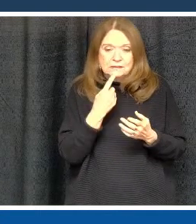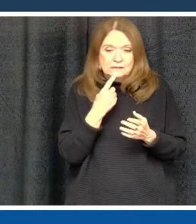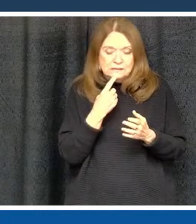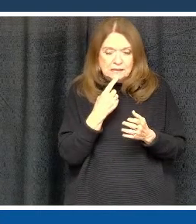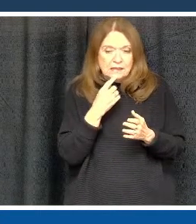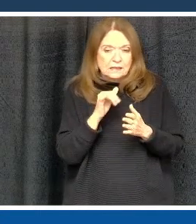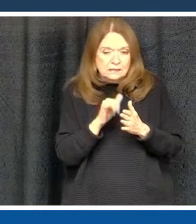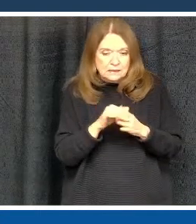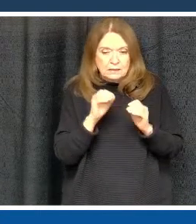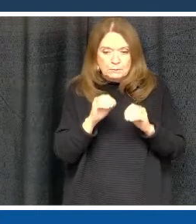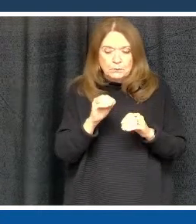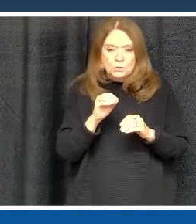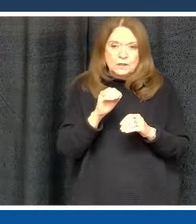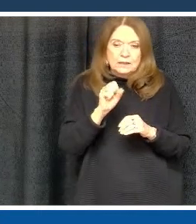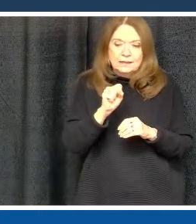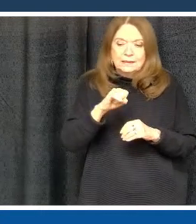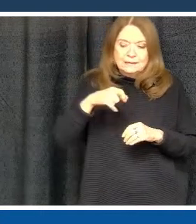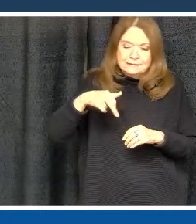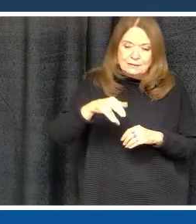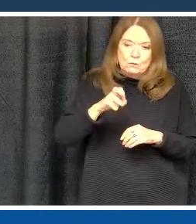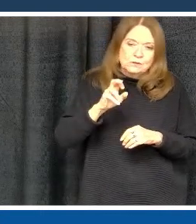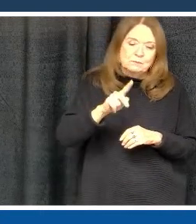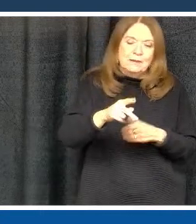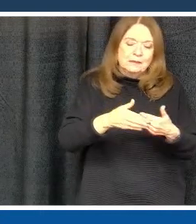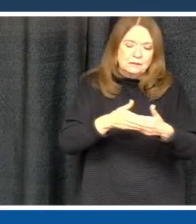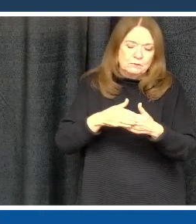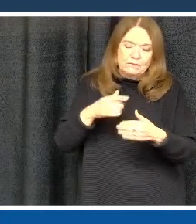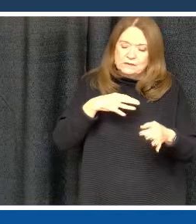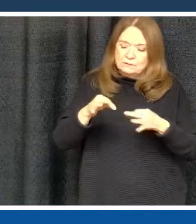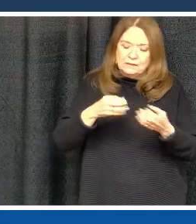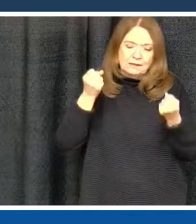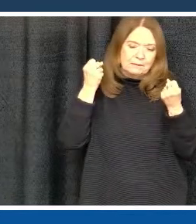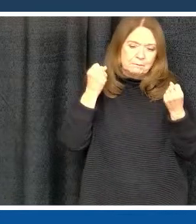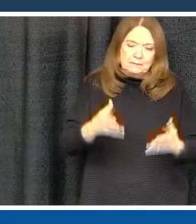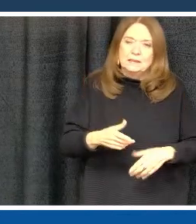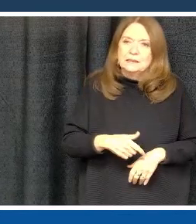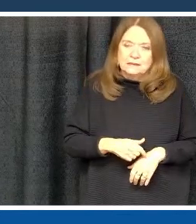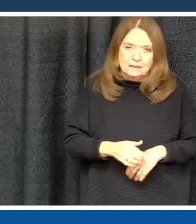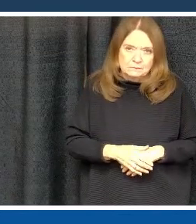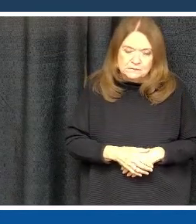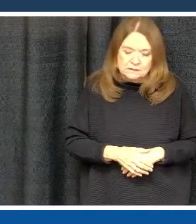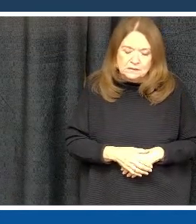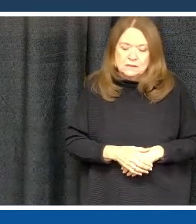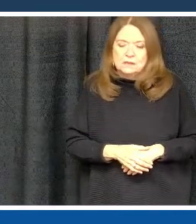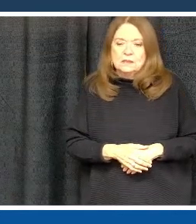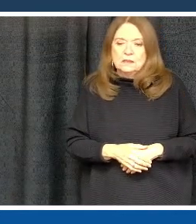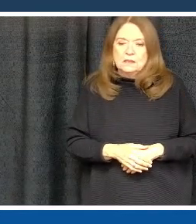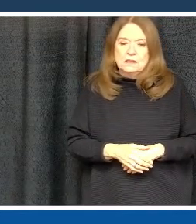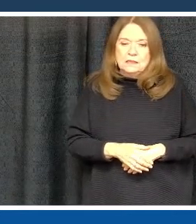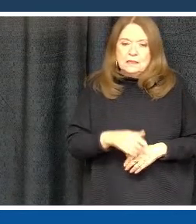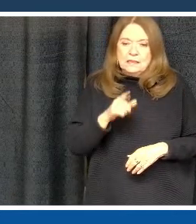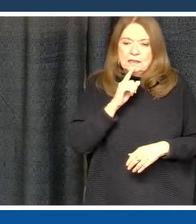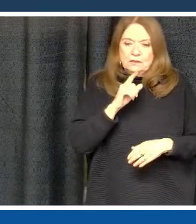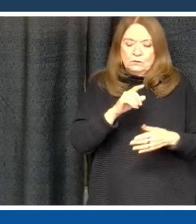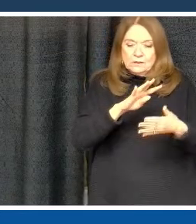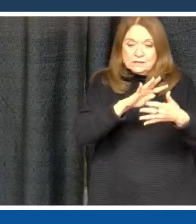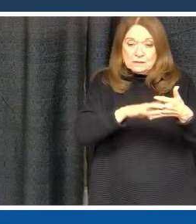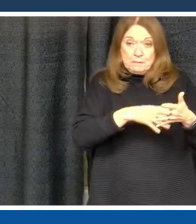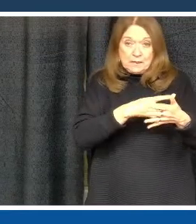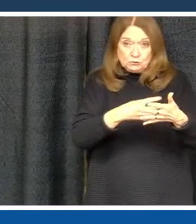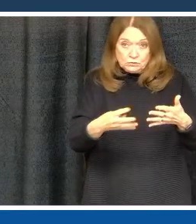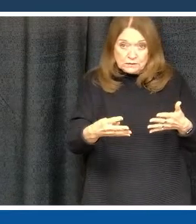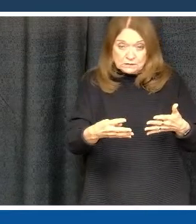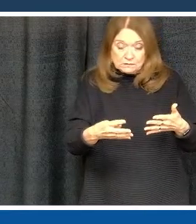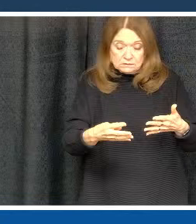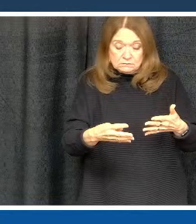putting sidewalks back into the neighborhood. I've explained that many times. There is a a matrix. The matrix is carried over.